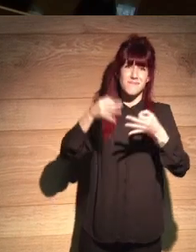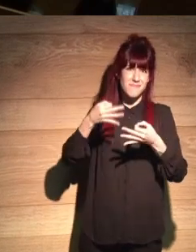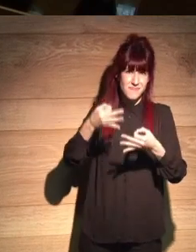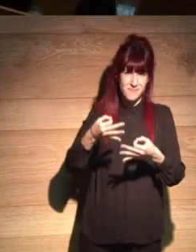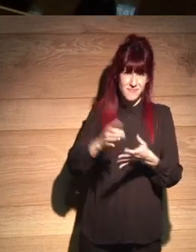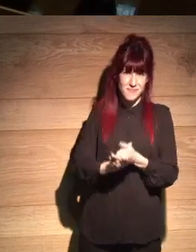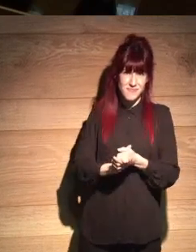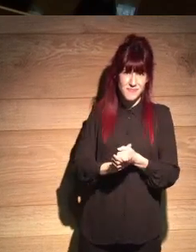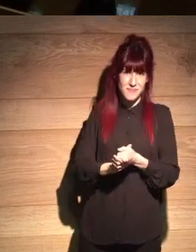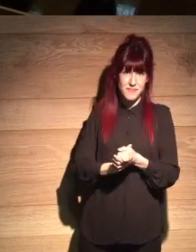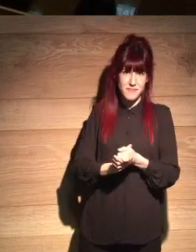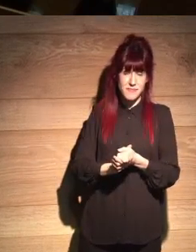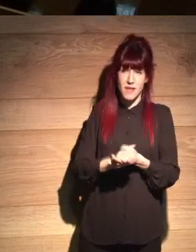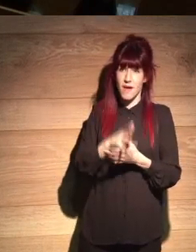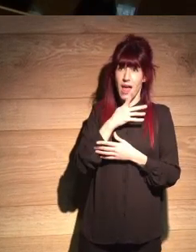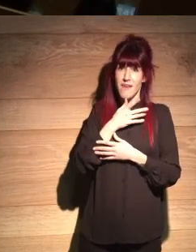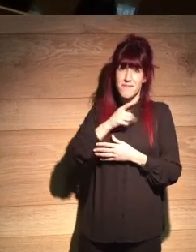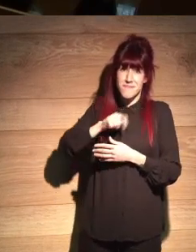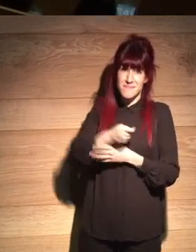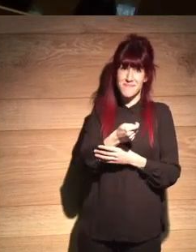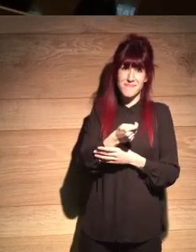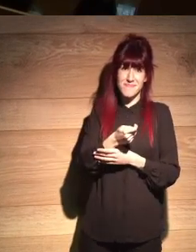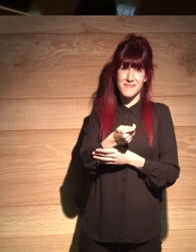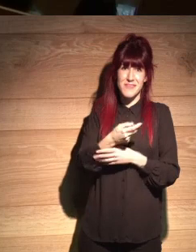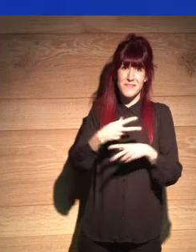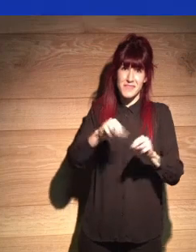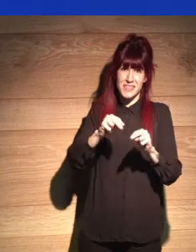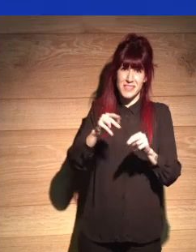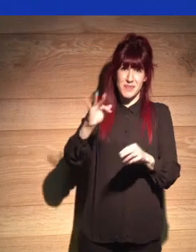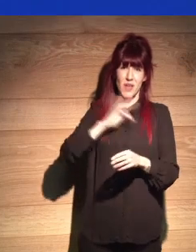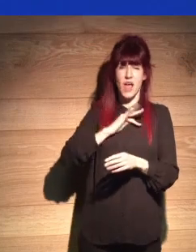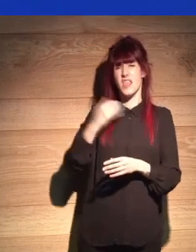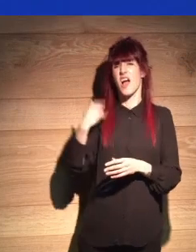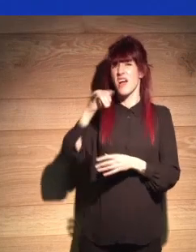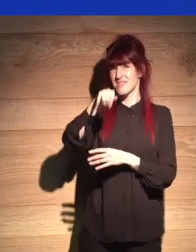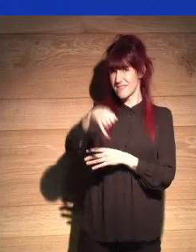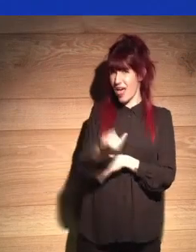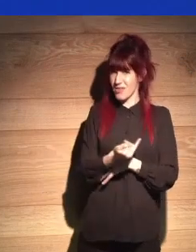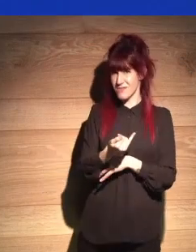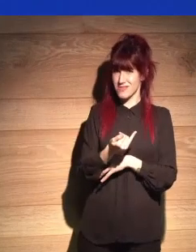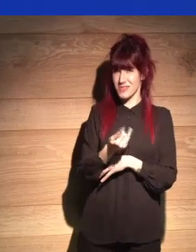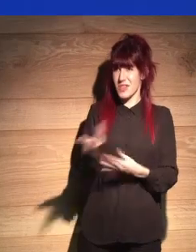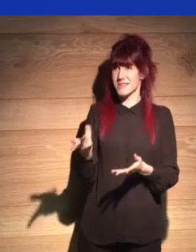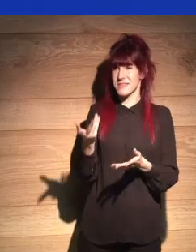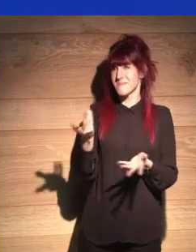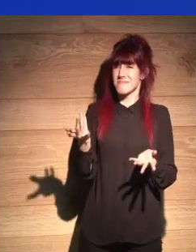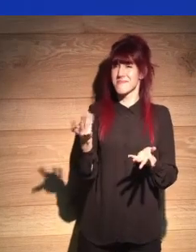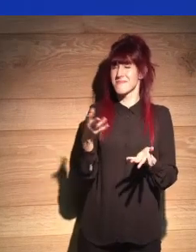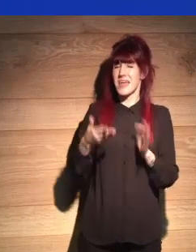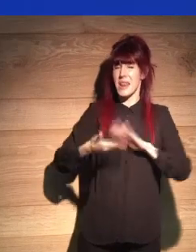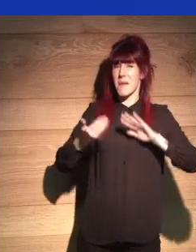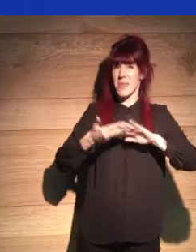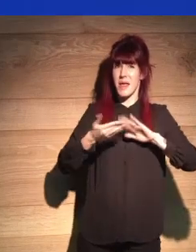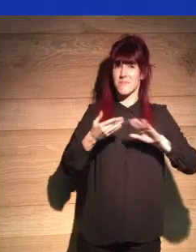always. And now I have to close this session. We are all tired, so I have to be very